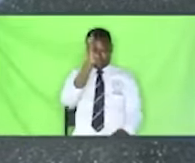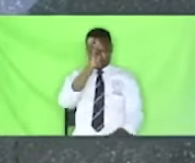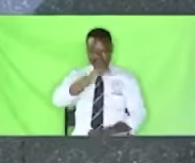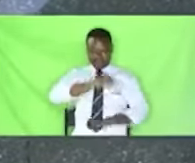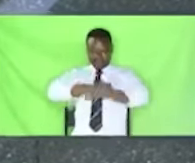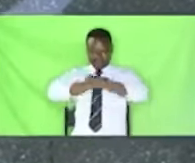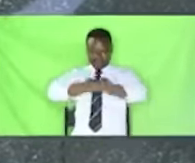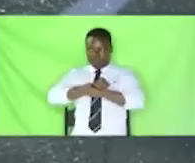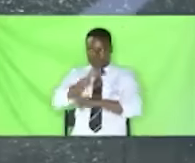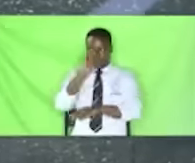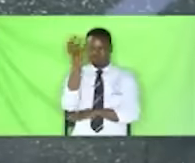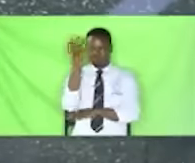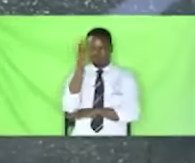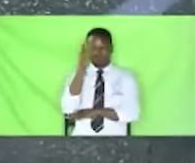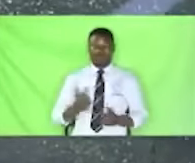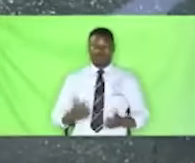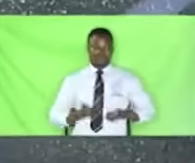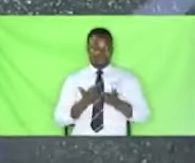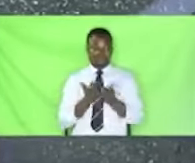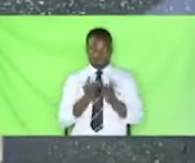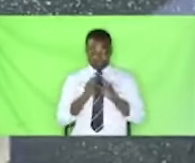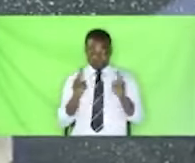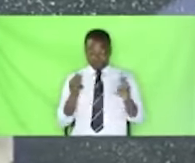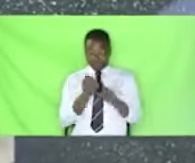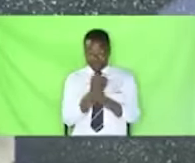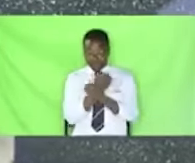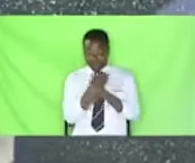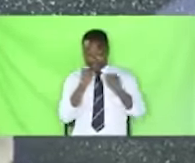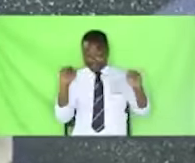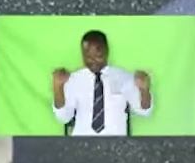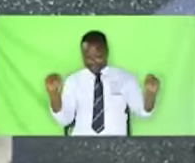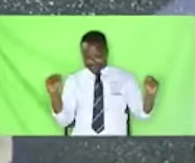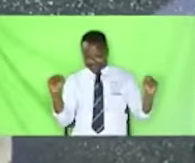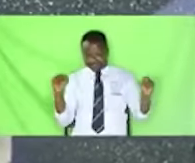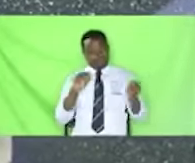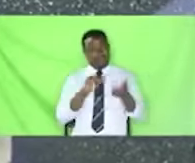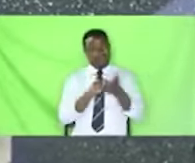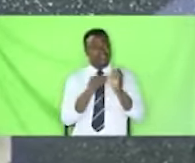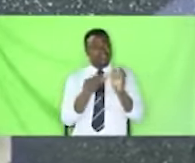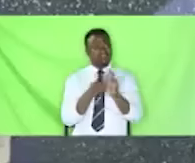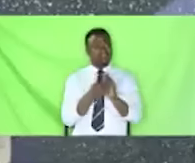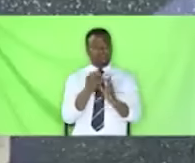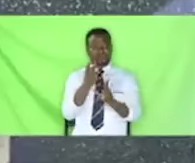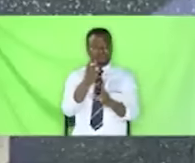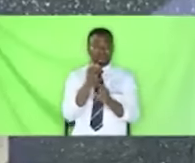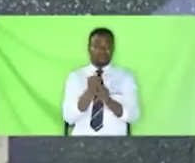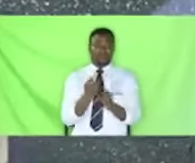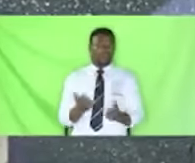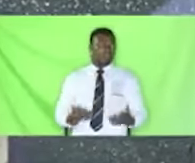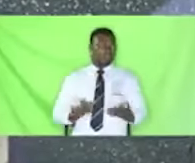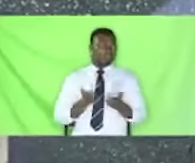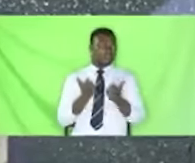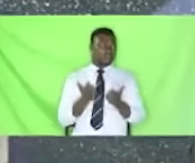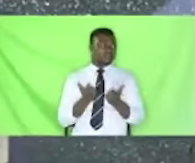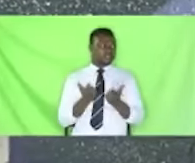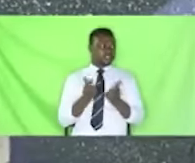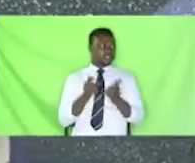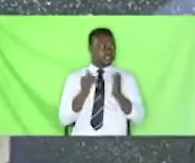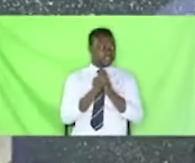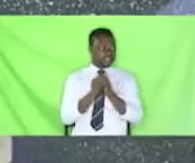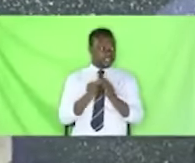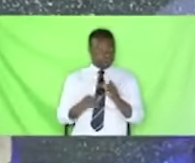about salvation, salvation is accessing life. That tree of life that